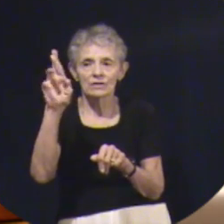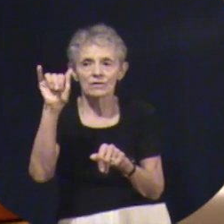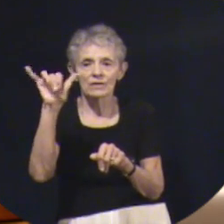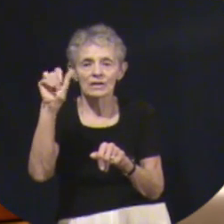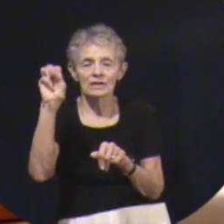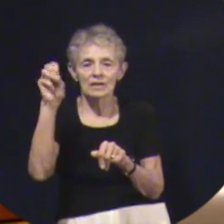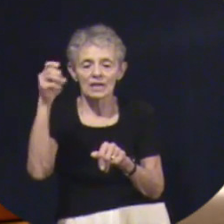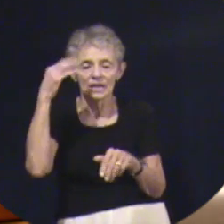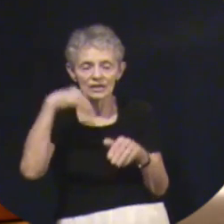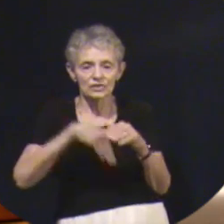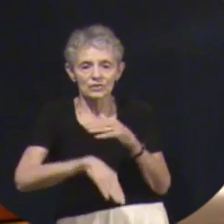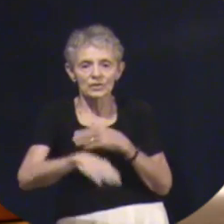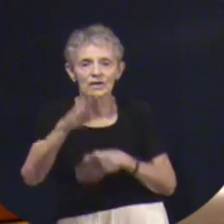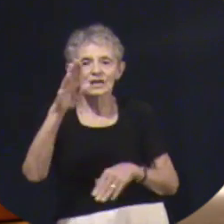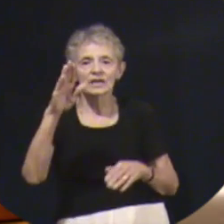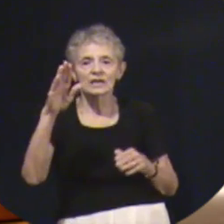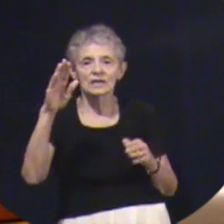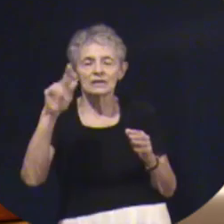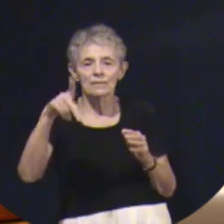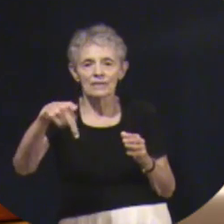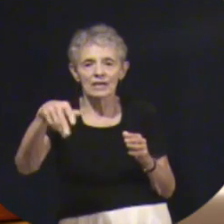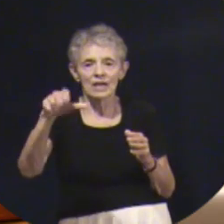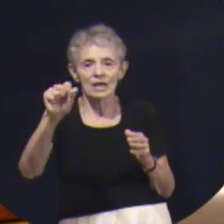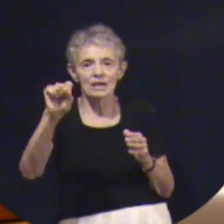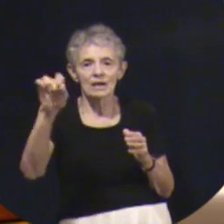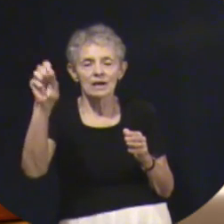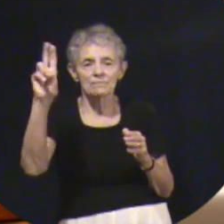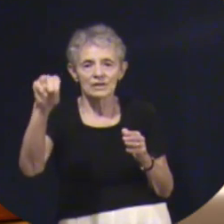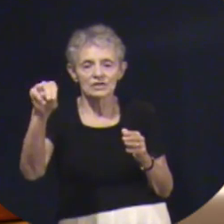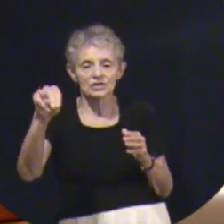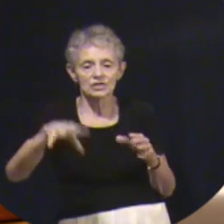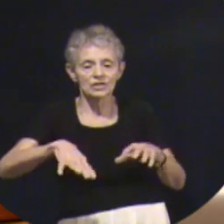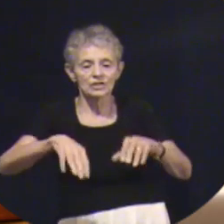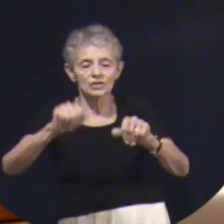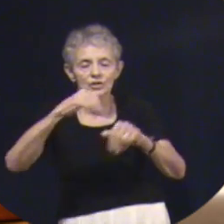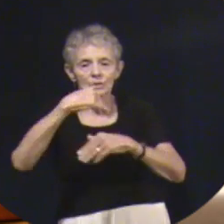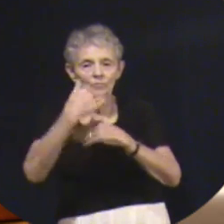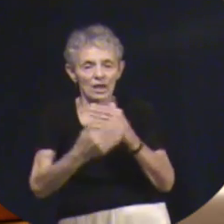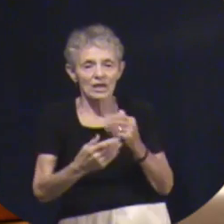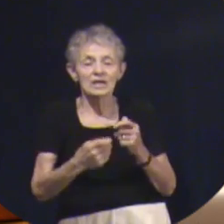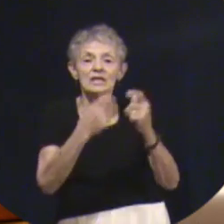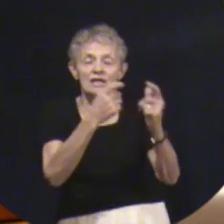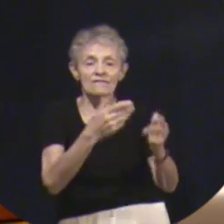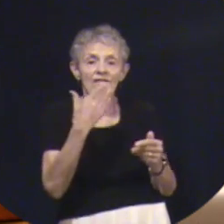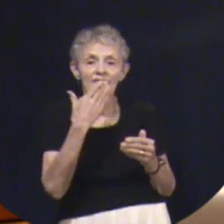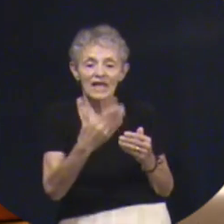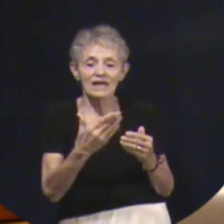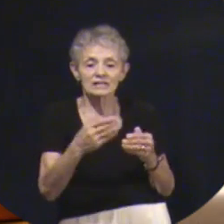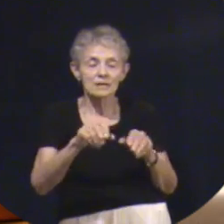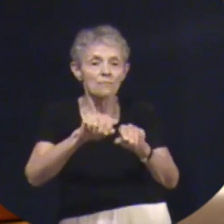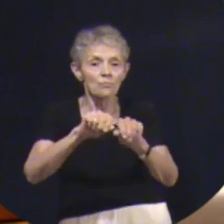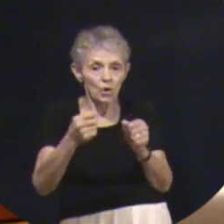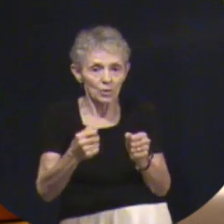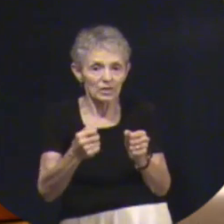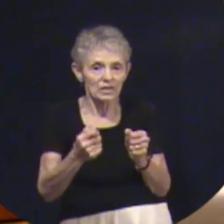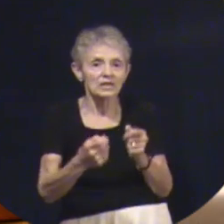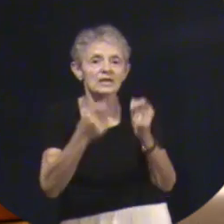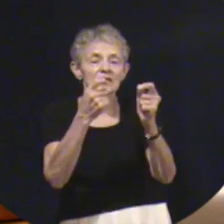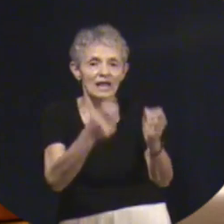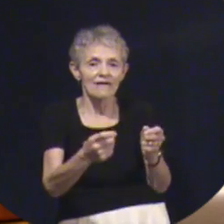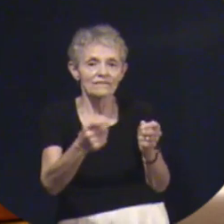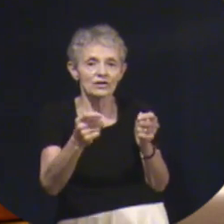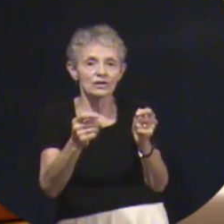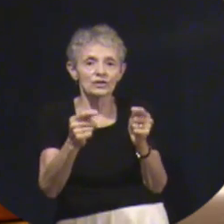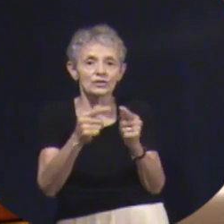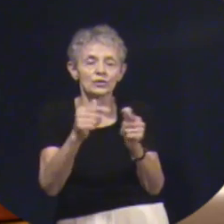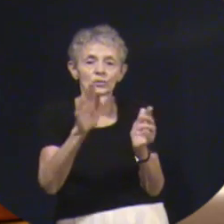willingly into his passion, he took bread and, giving thanks, broke it and gave it to